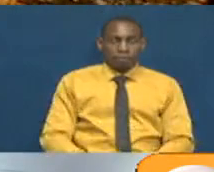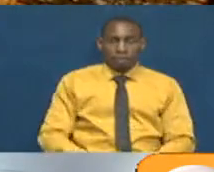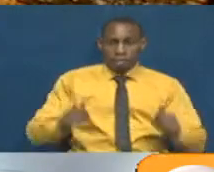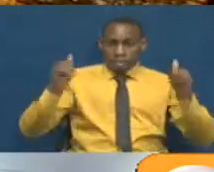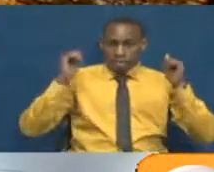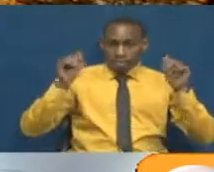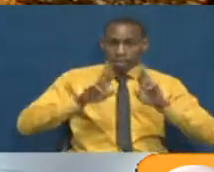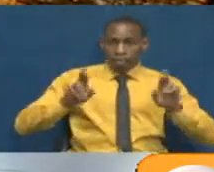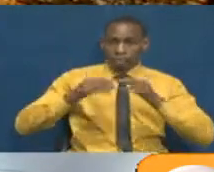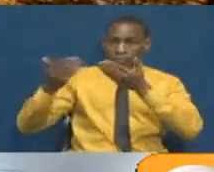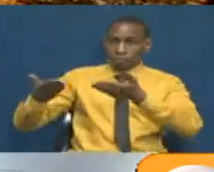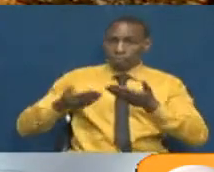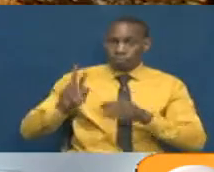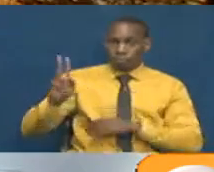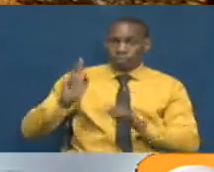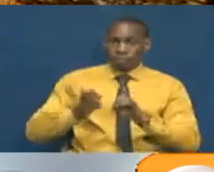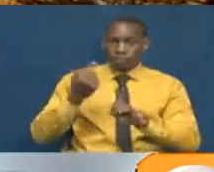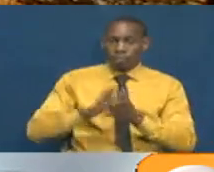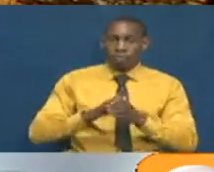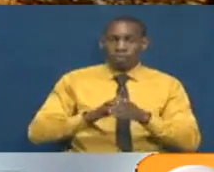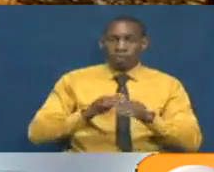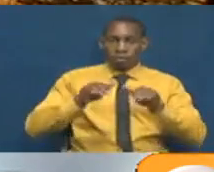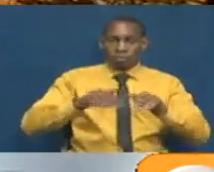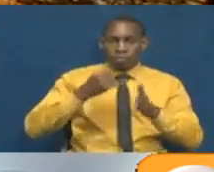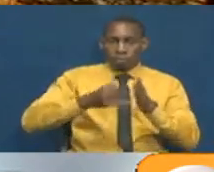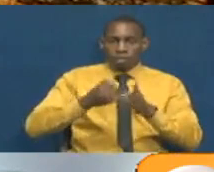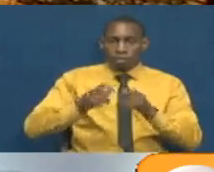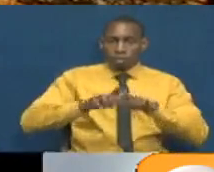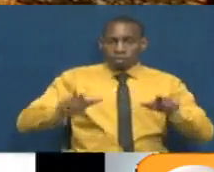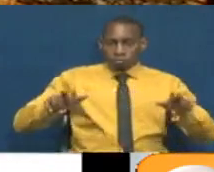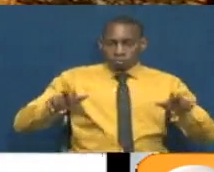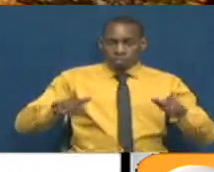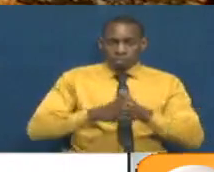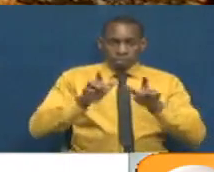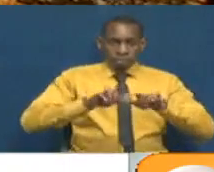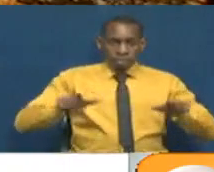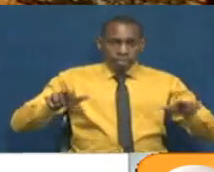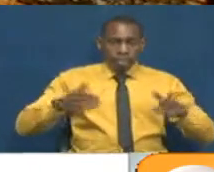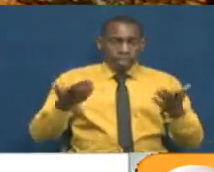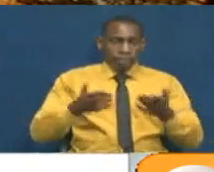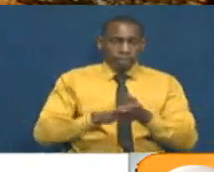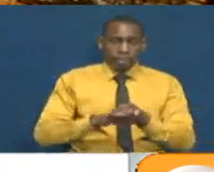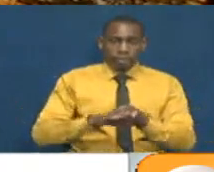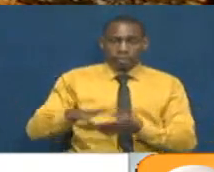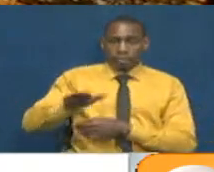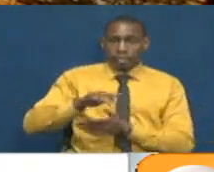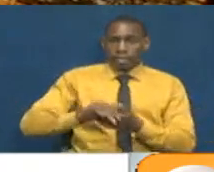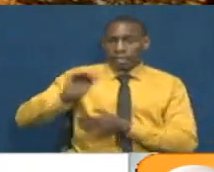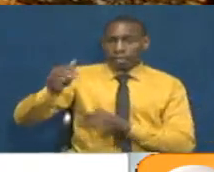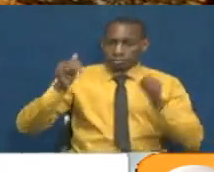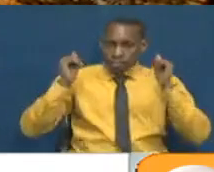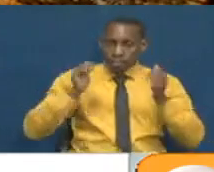Nyamira is set to host Kenya's first agro-industrial park. The park, which will be located in Sironga area of the